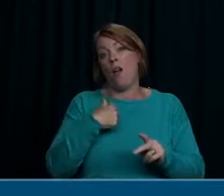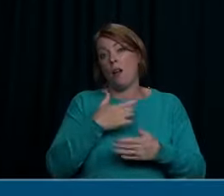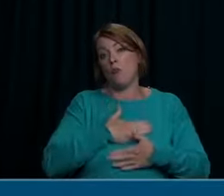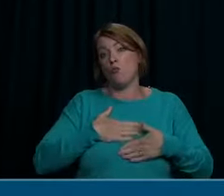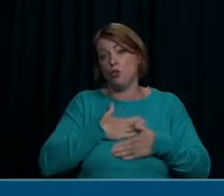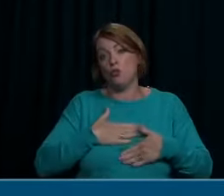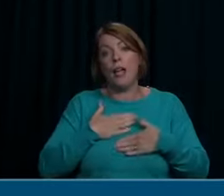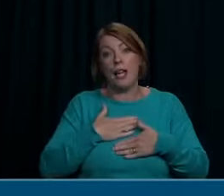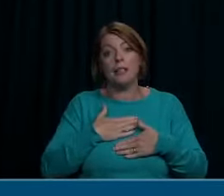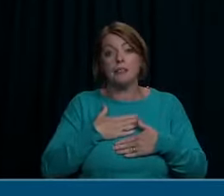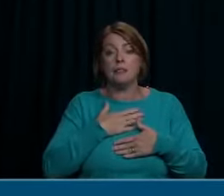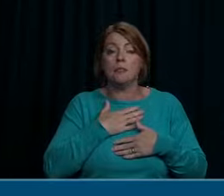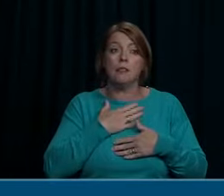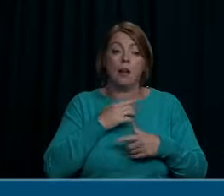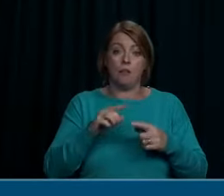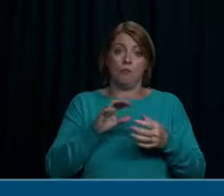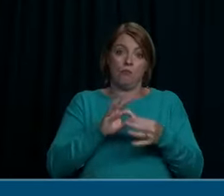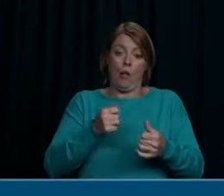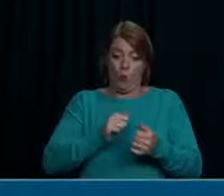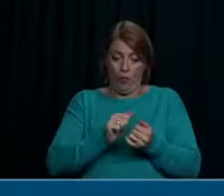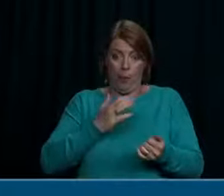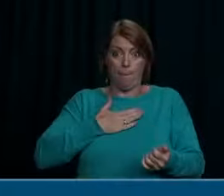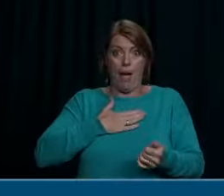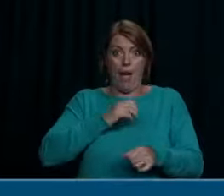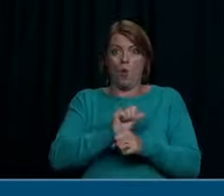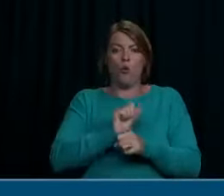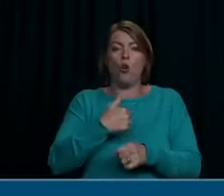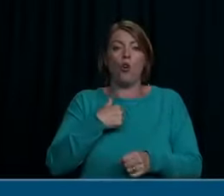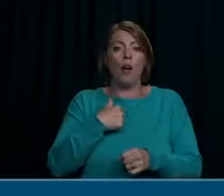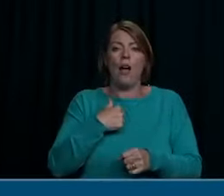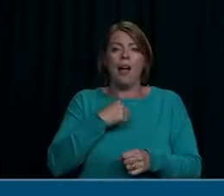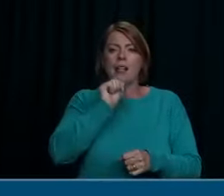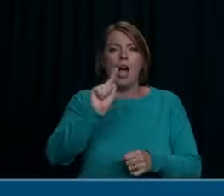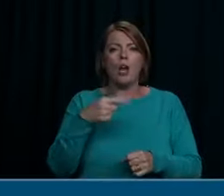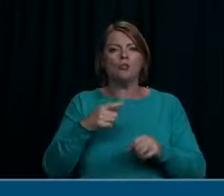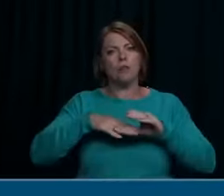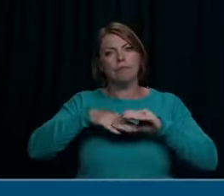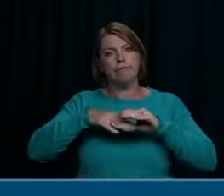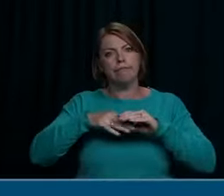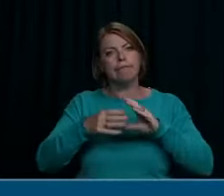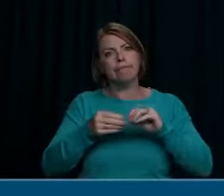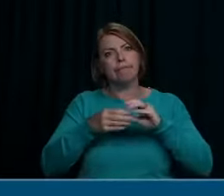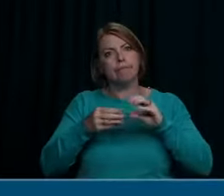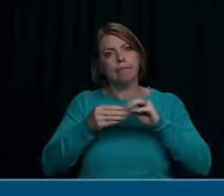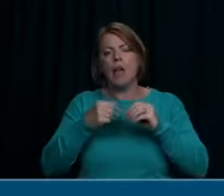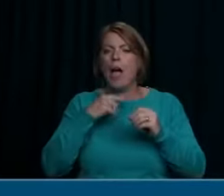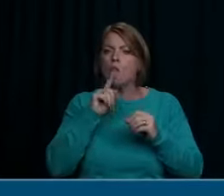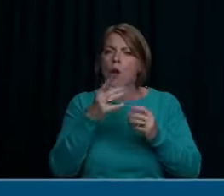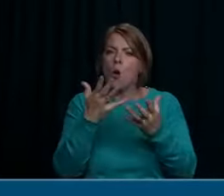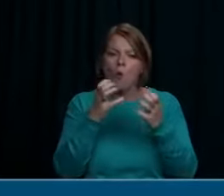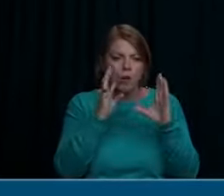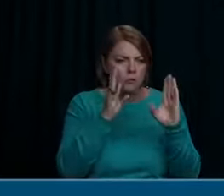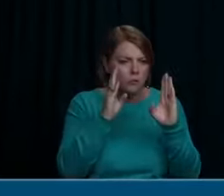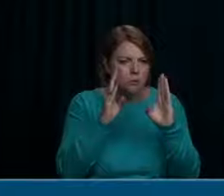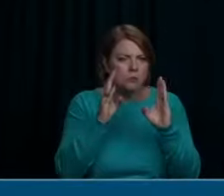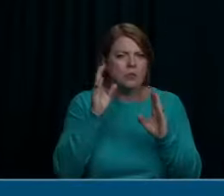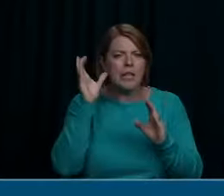the fact that rather than sit here and blab my mouth all day long, I would like to listen and see what every